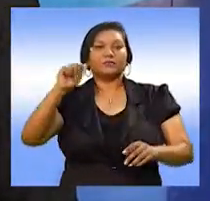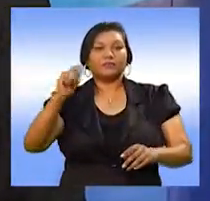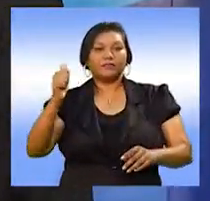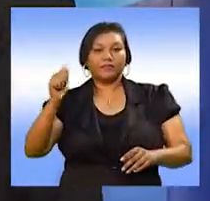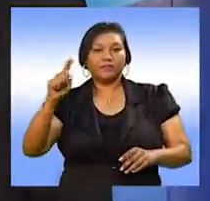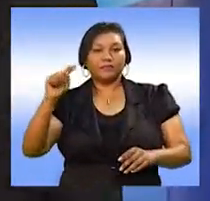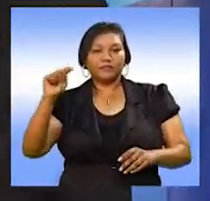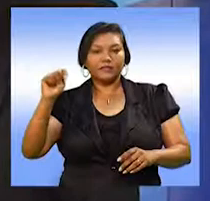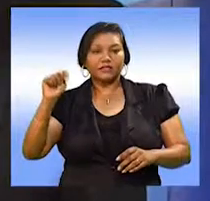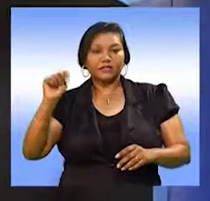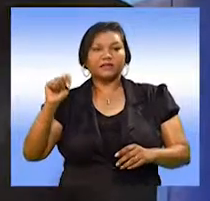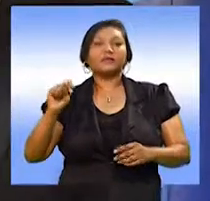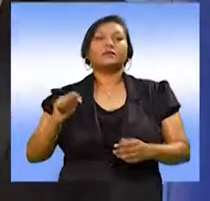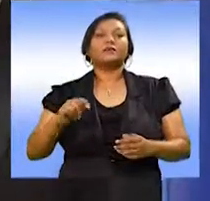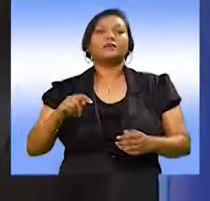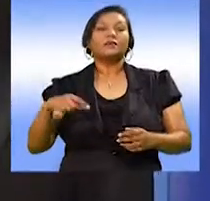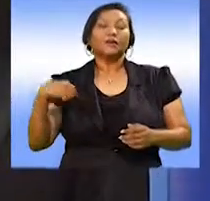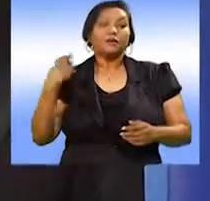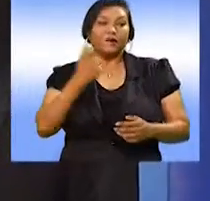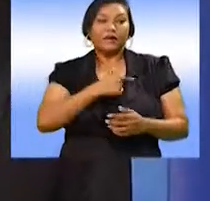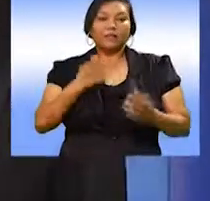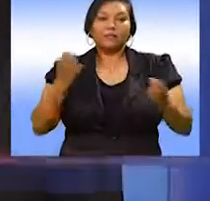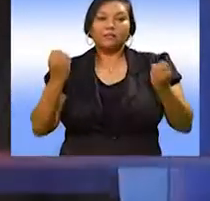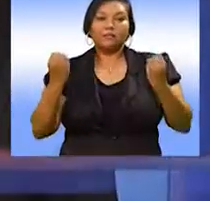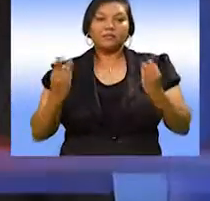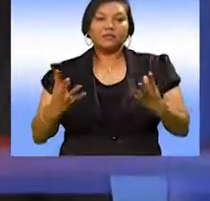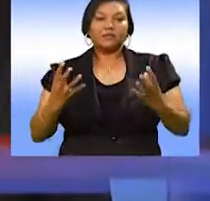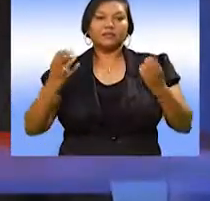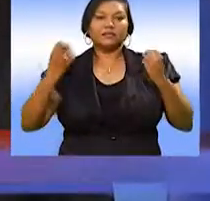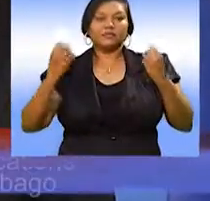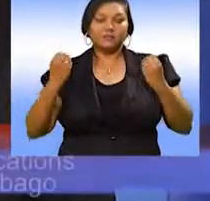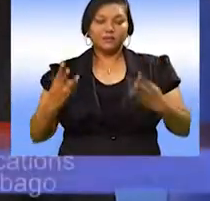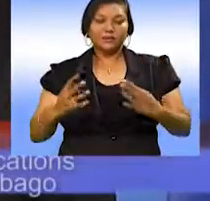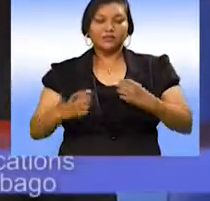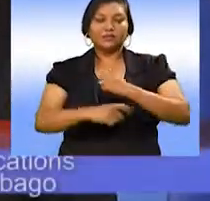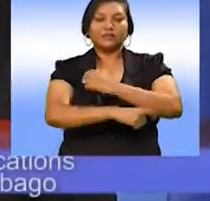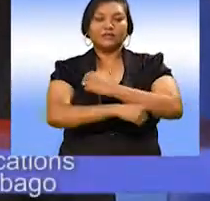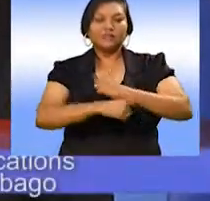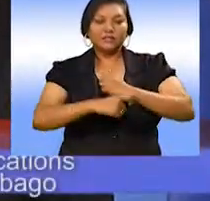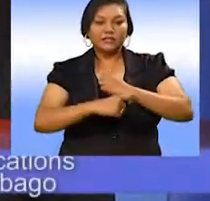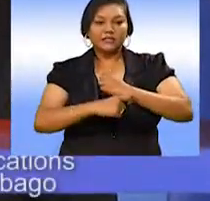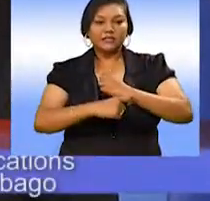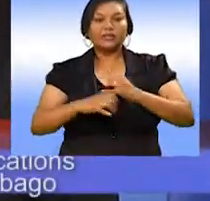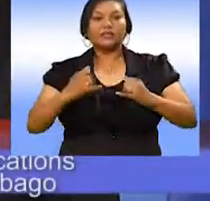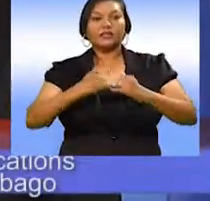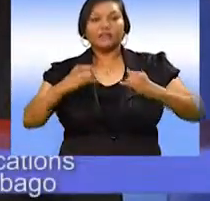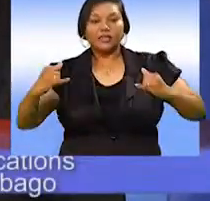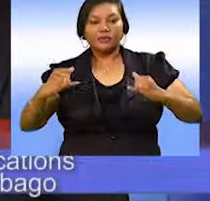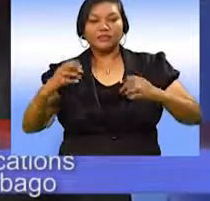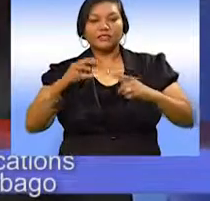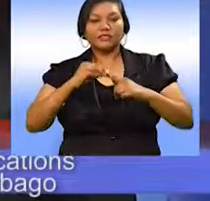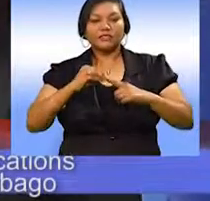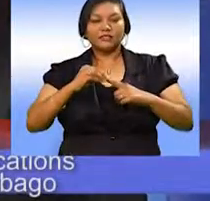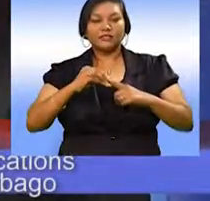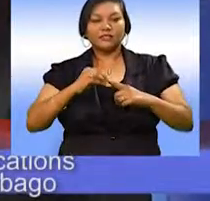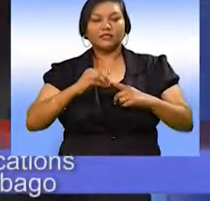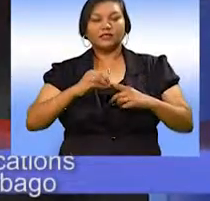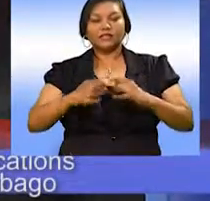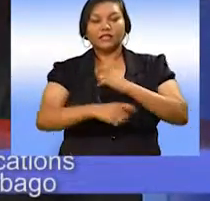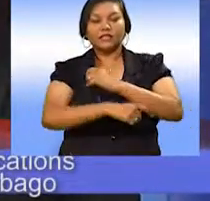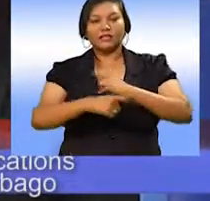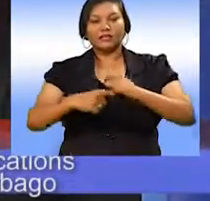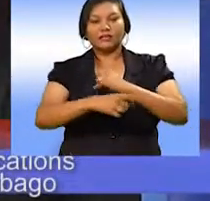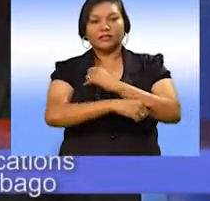which culminated in the implementation of the Telecommunications Act, piracy, in particular for cable